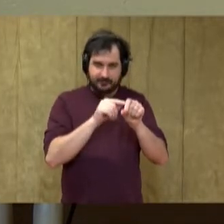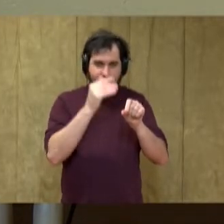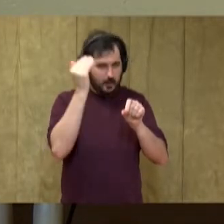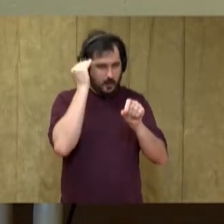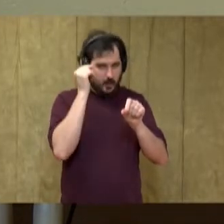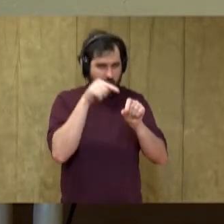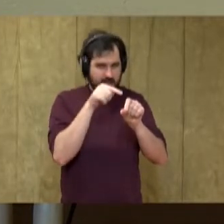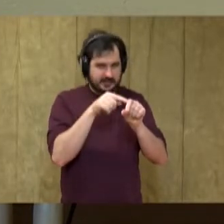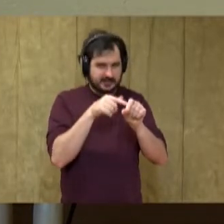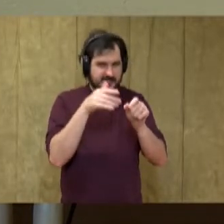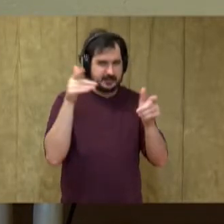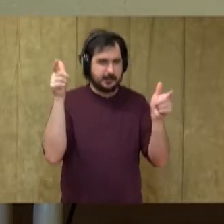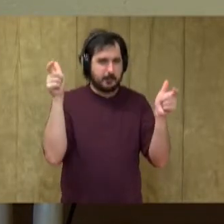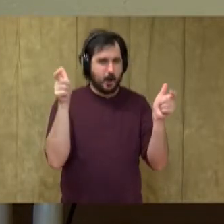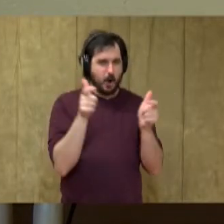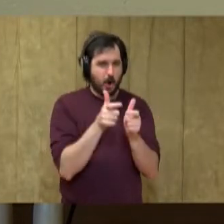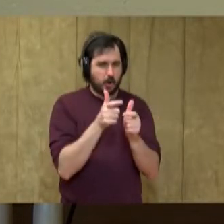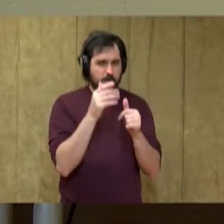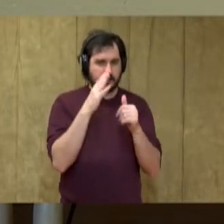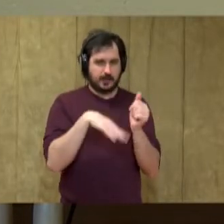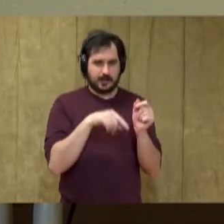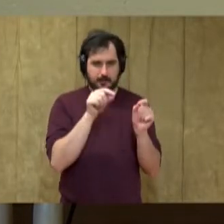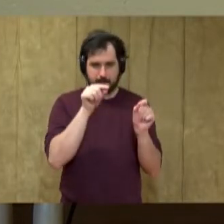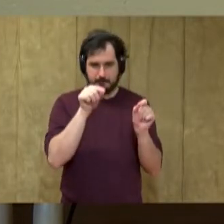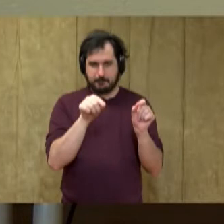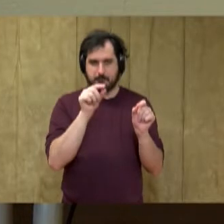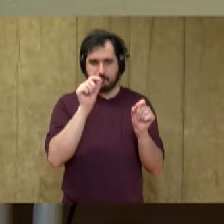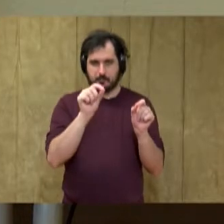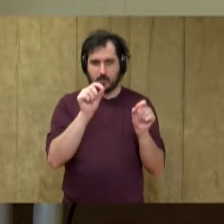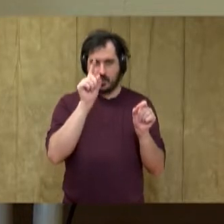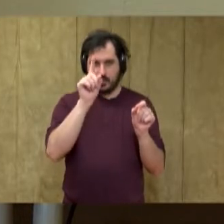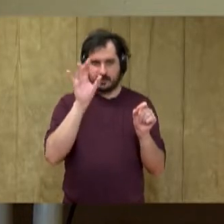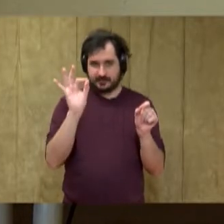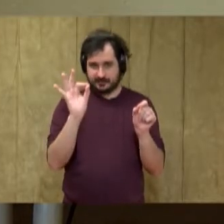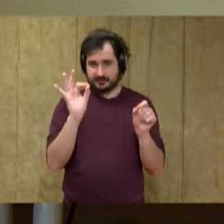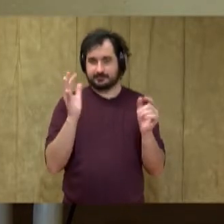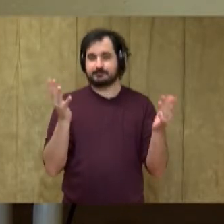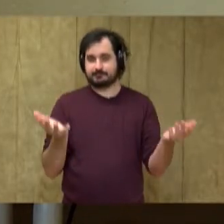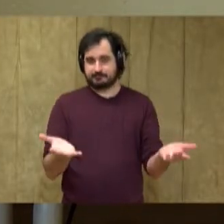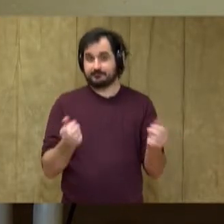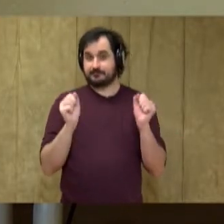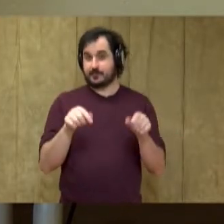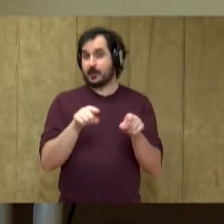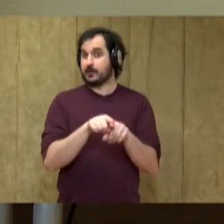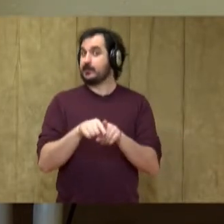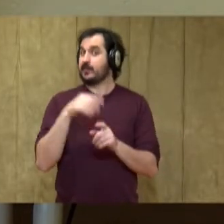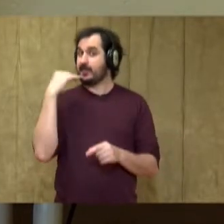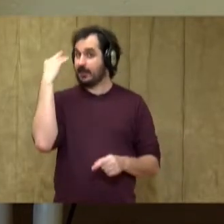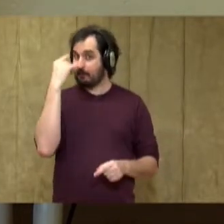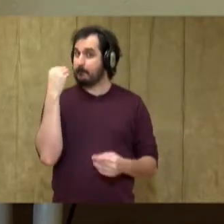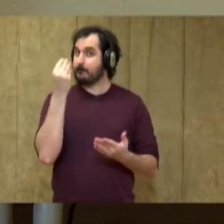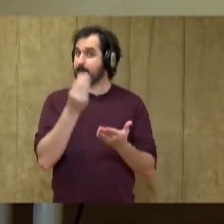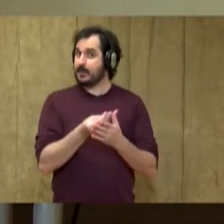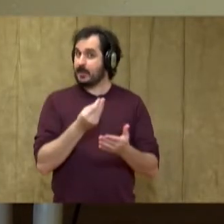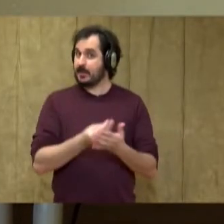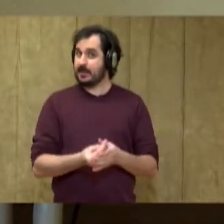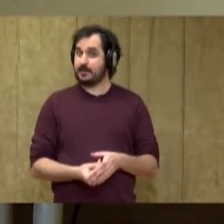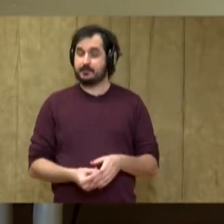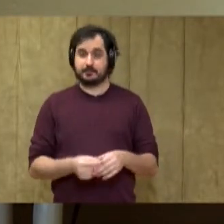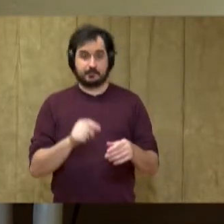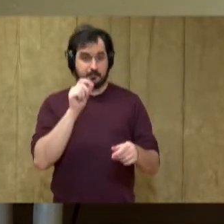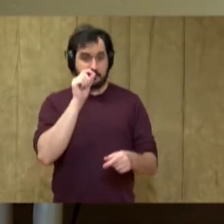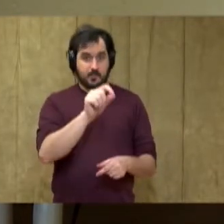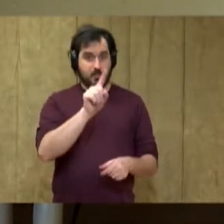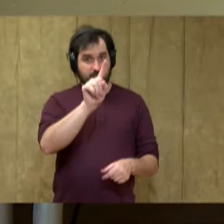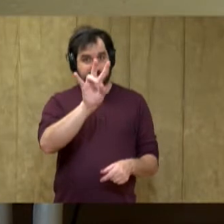less than 19/100ths. You can also think about your money. How many cents would 17/100ths